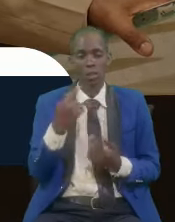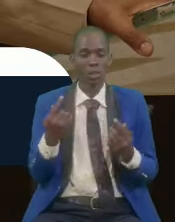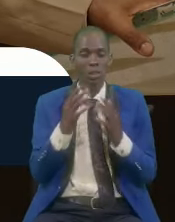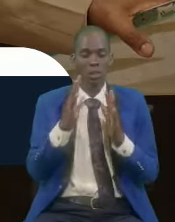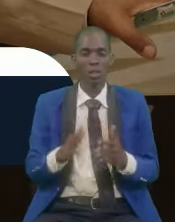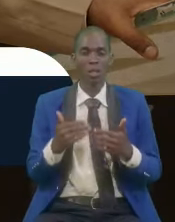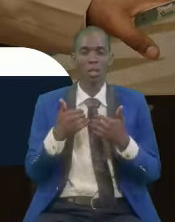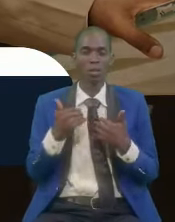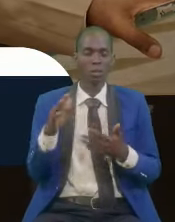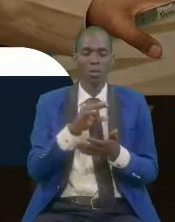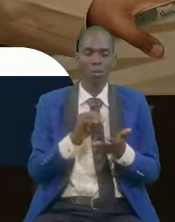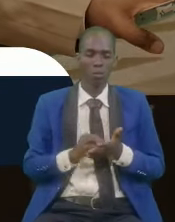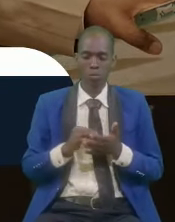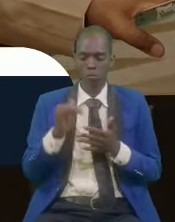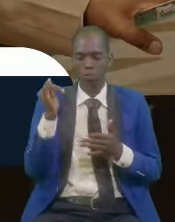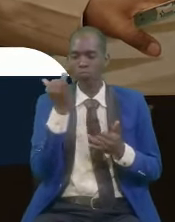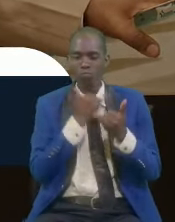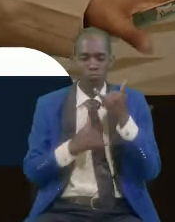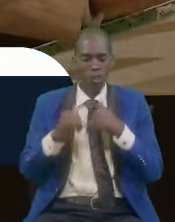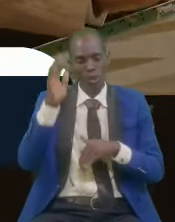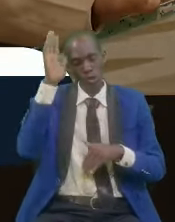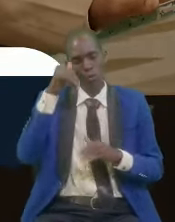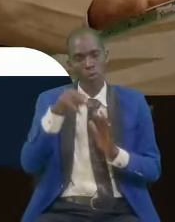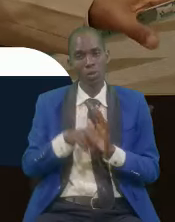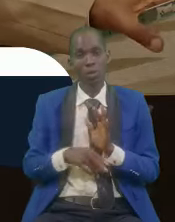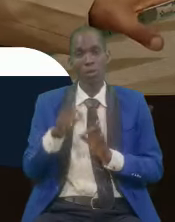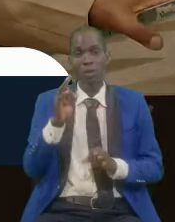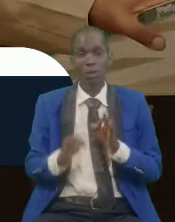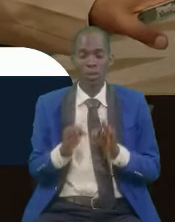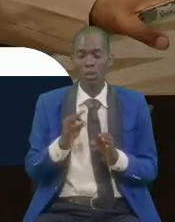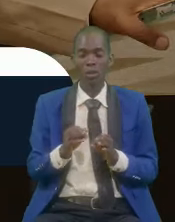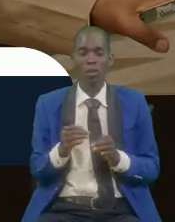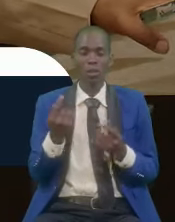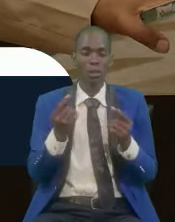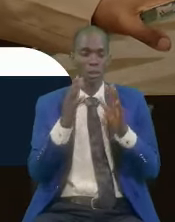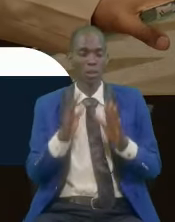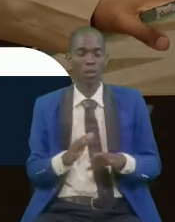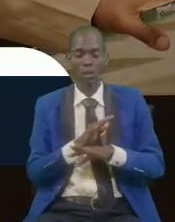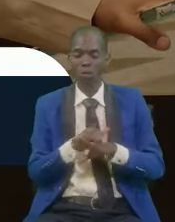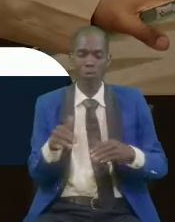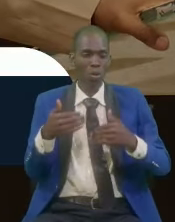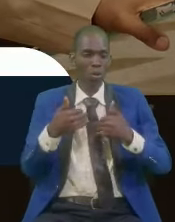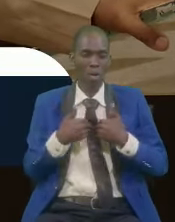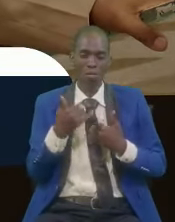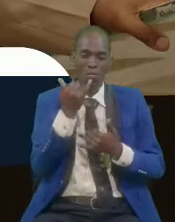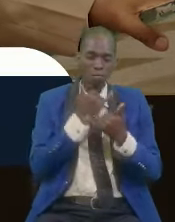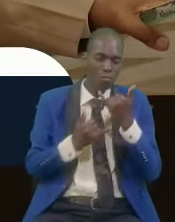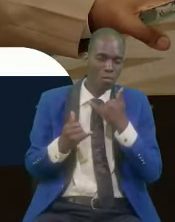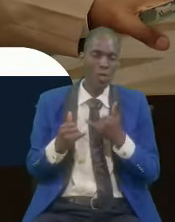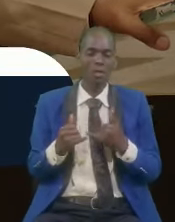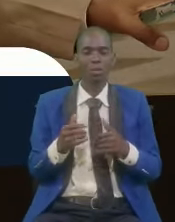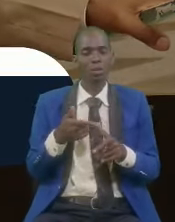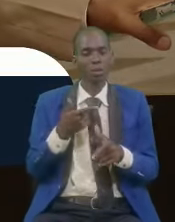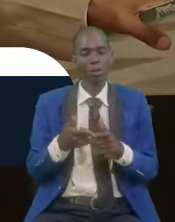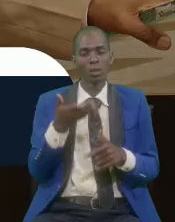their naughtiness. If sinners did not have naughtiness, there would be no need for salvation.